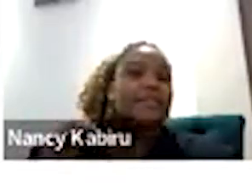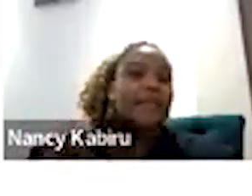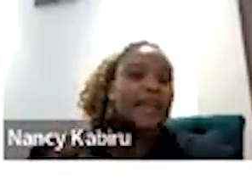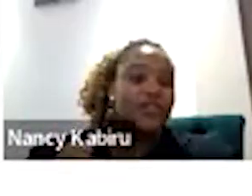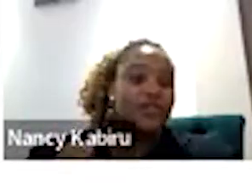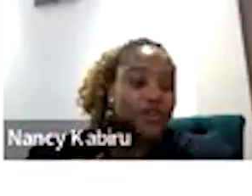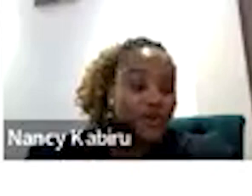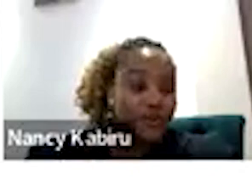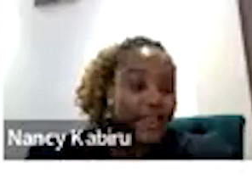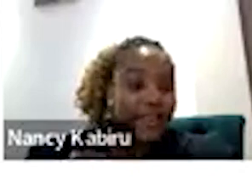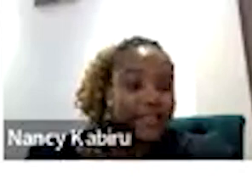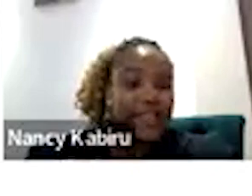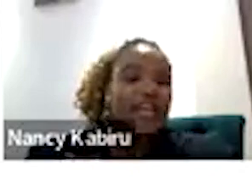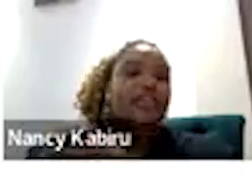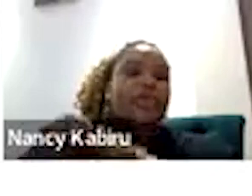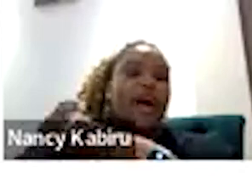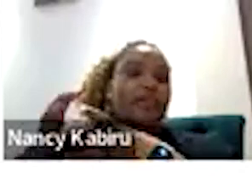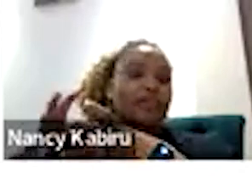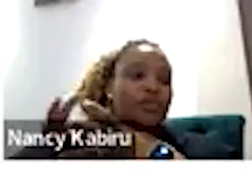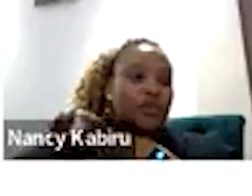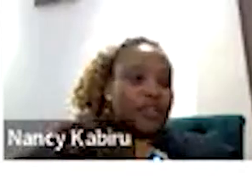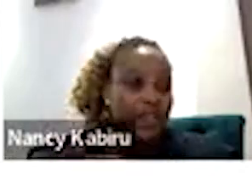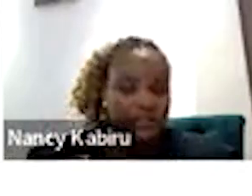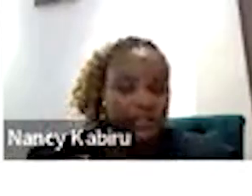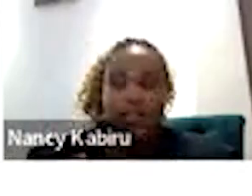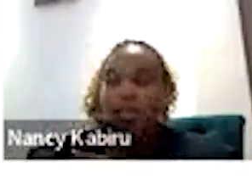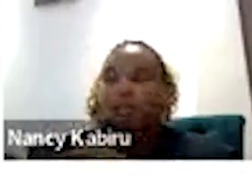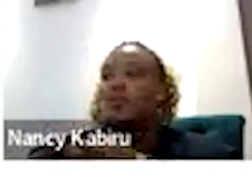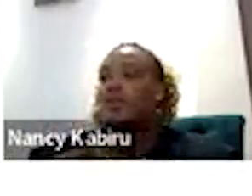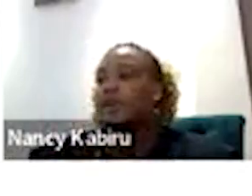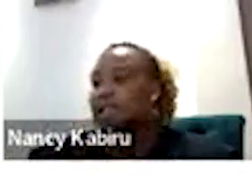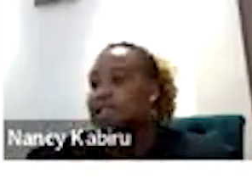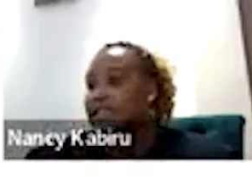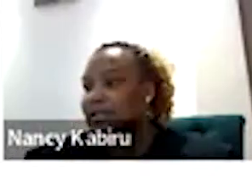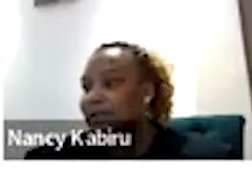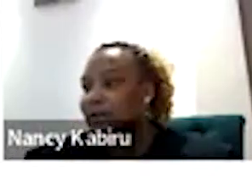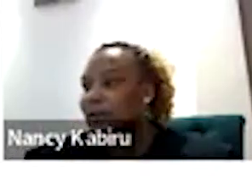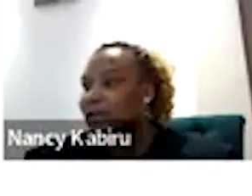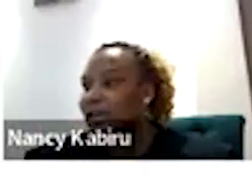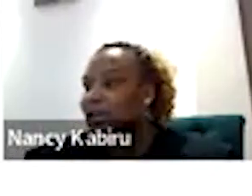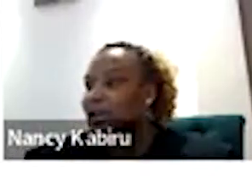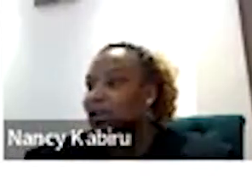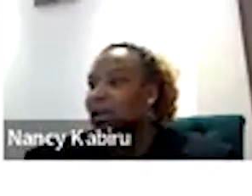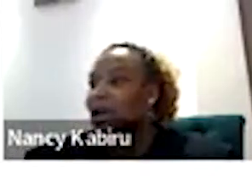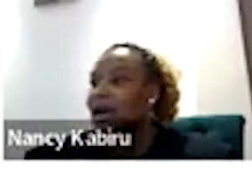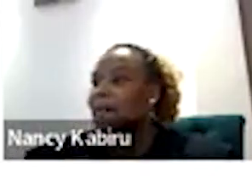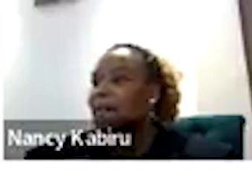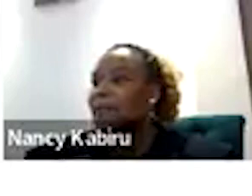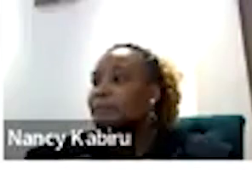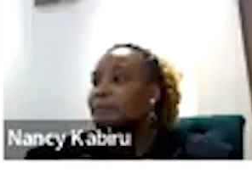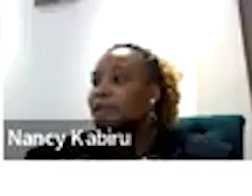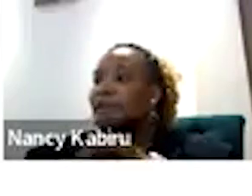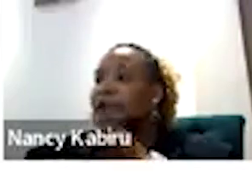siblings is dependent on you at this stage, and you have your kids who you're raising, okay?